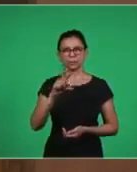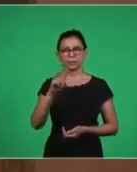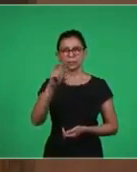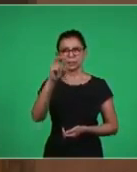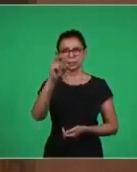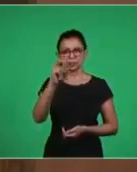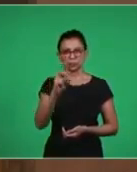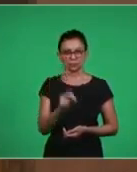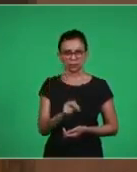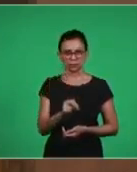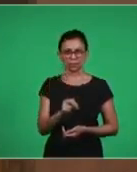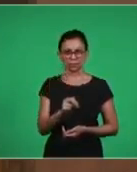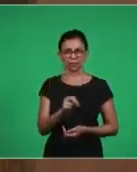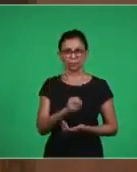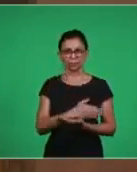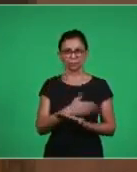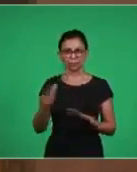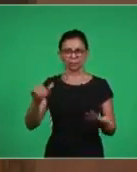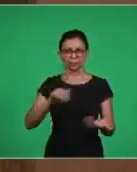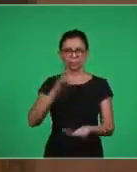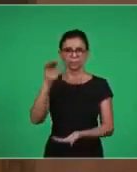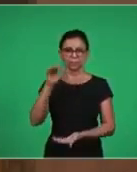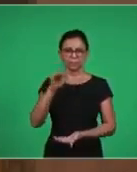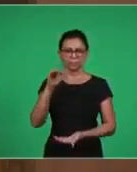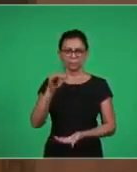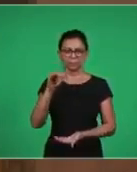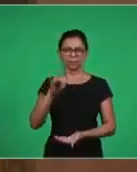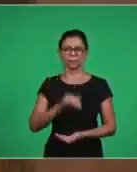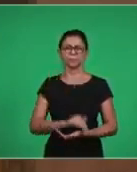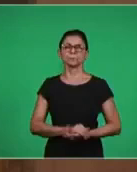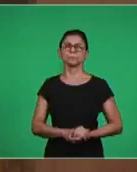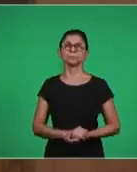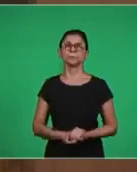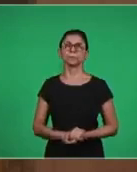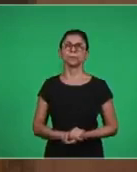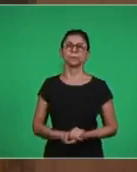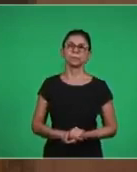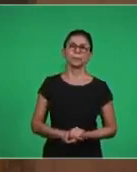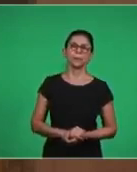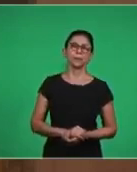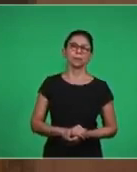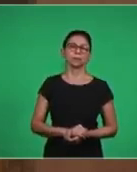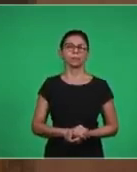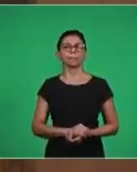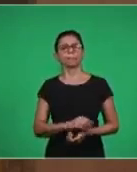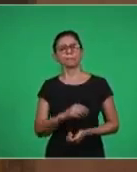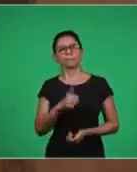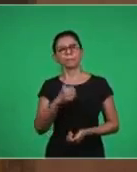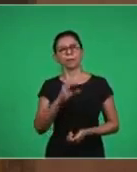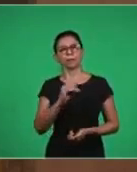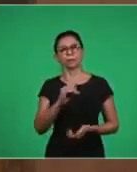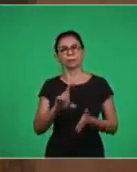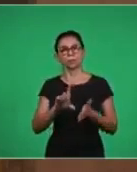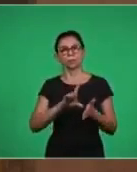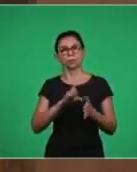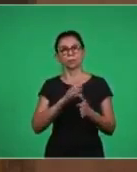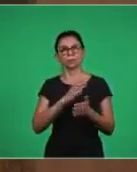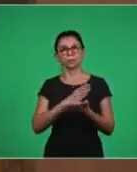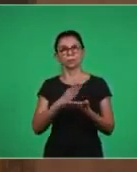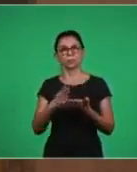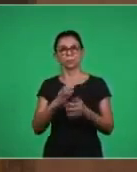for all the brethren, possibly in this beginning. 10 minutes, a word for the entire church.